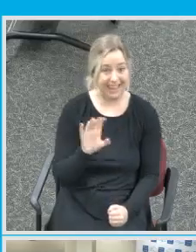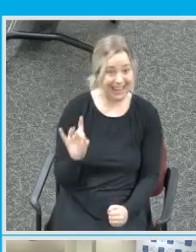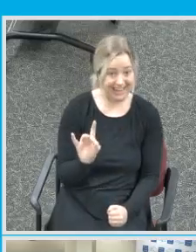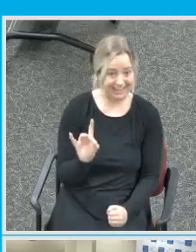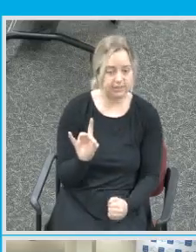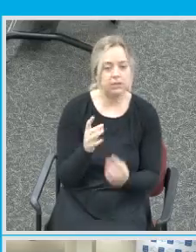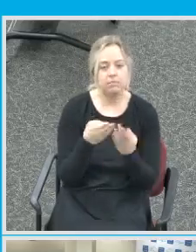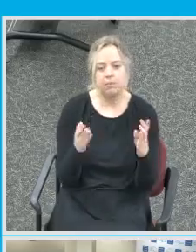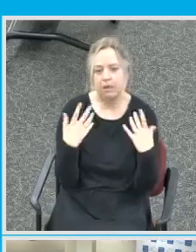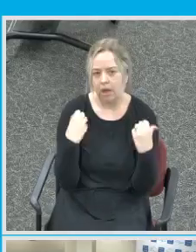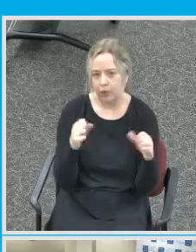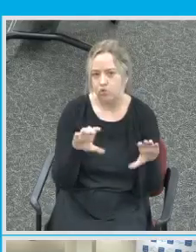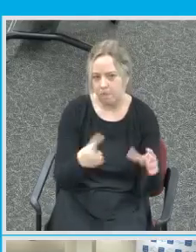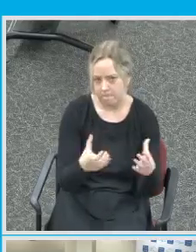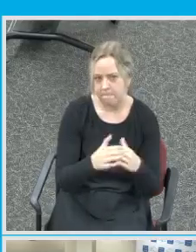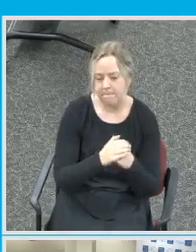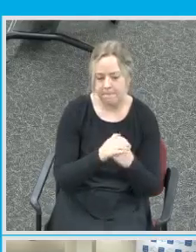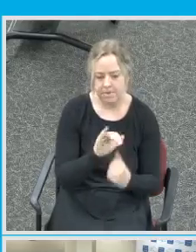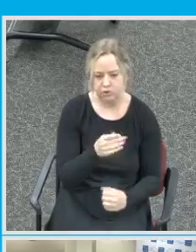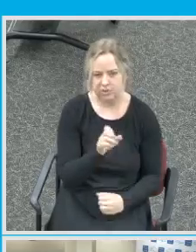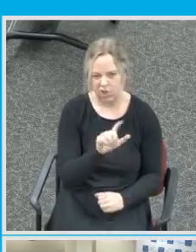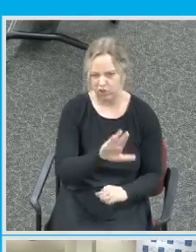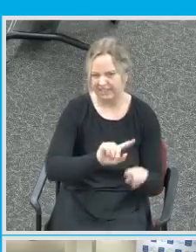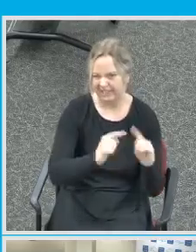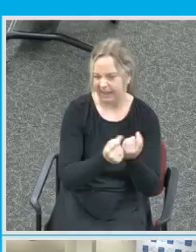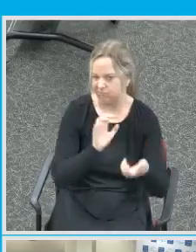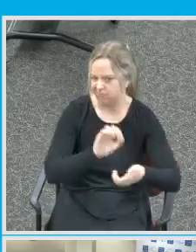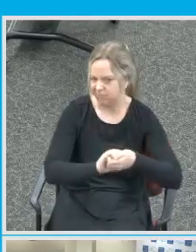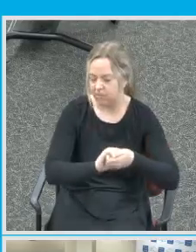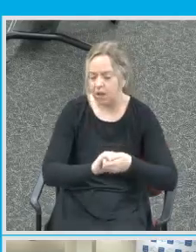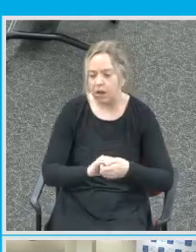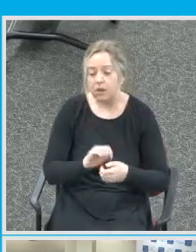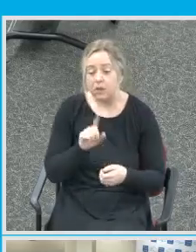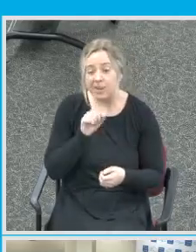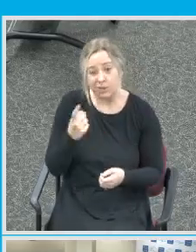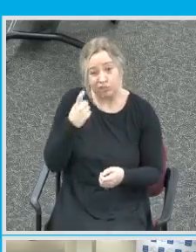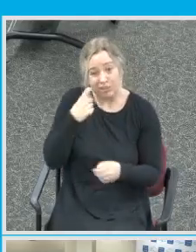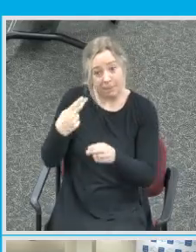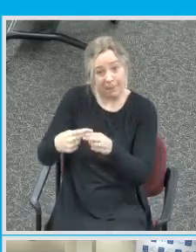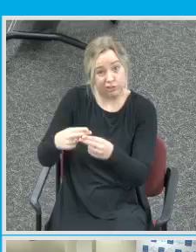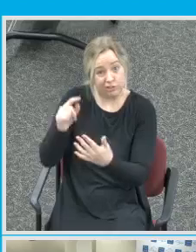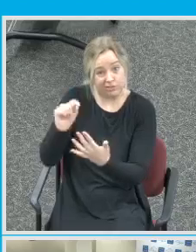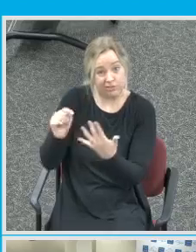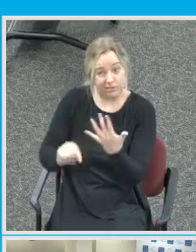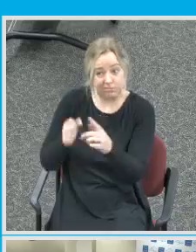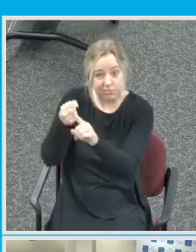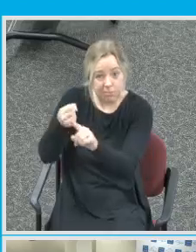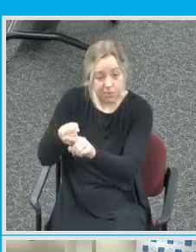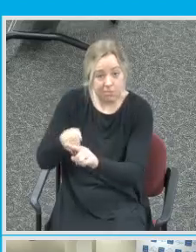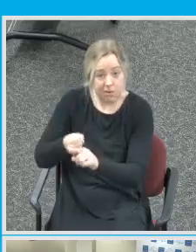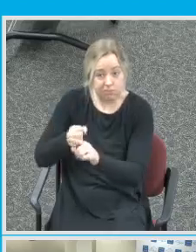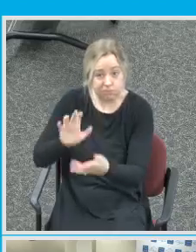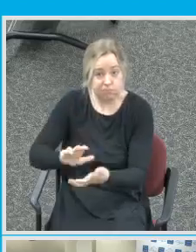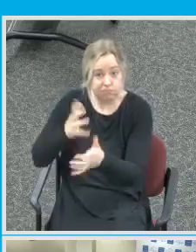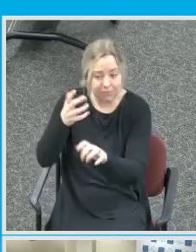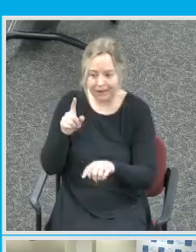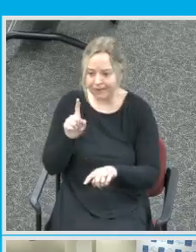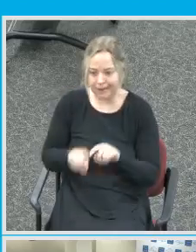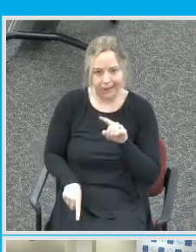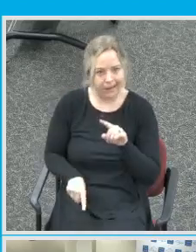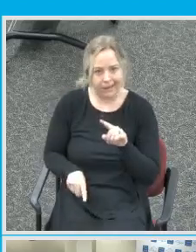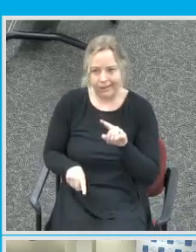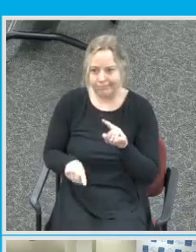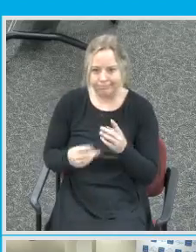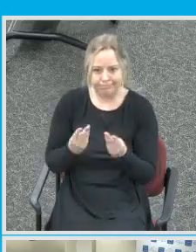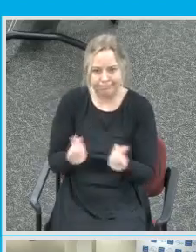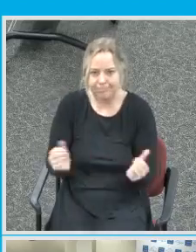group. So all the incidents you just mentioned, we couldn't have done that without public health. And we do have a new